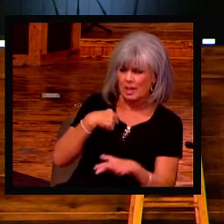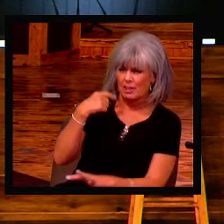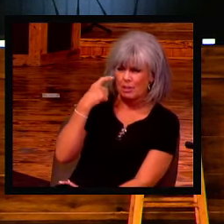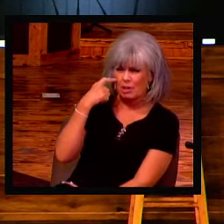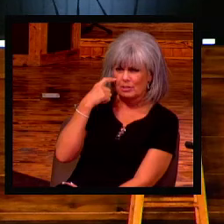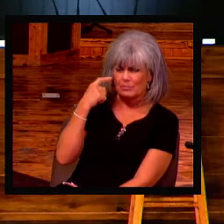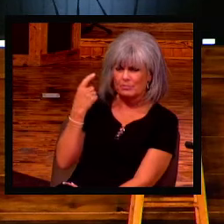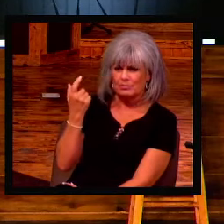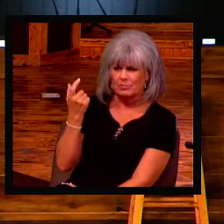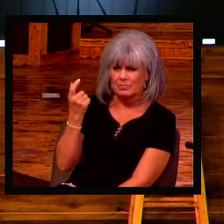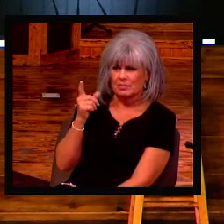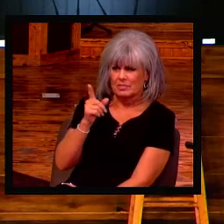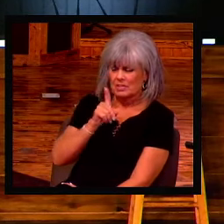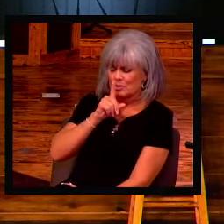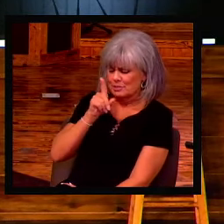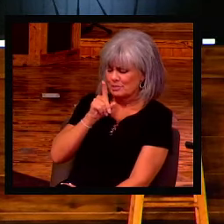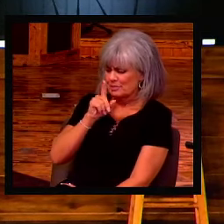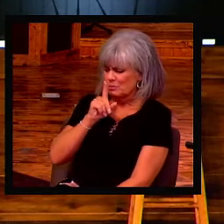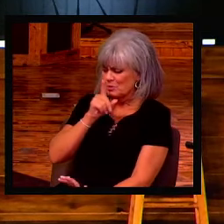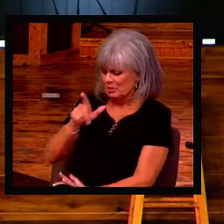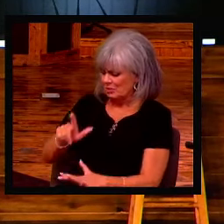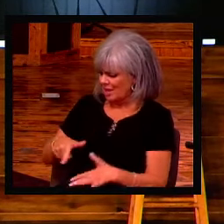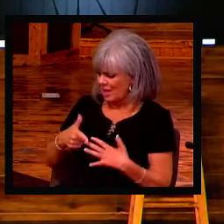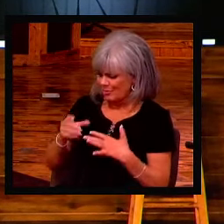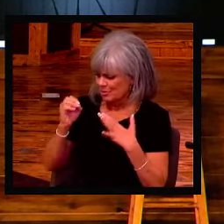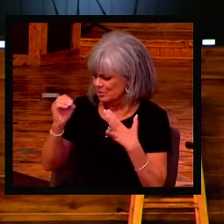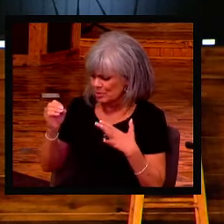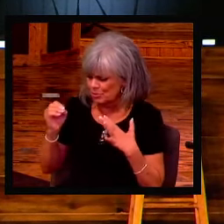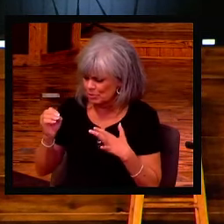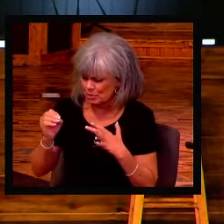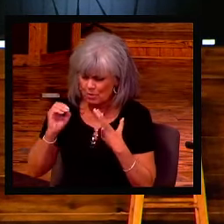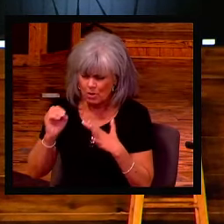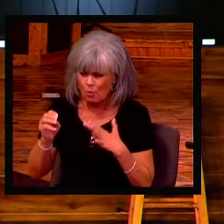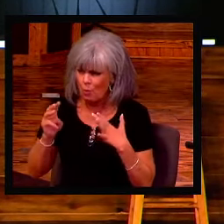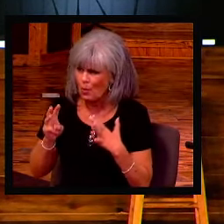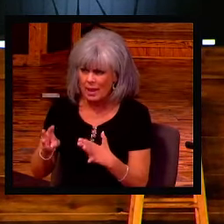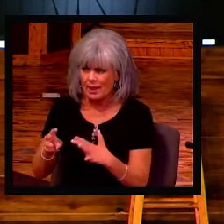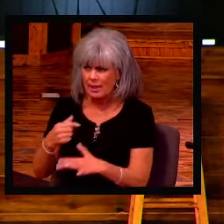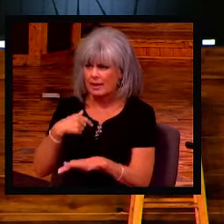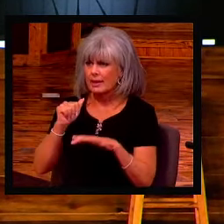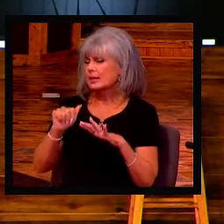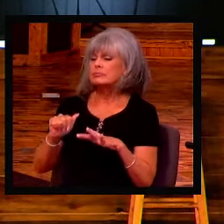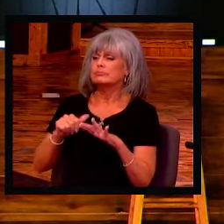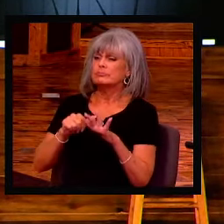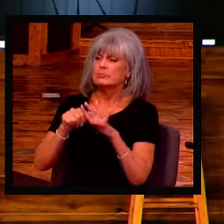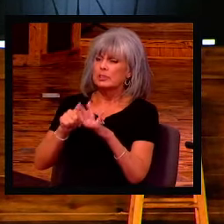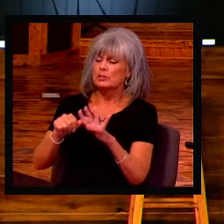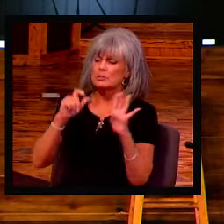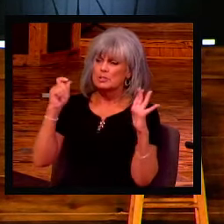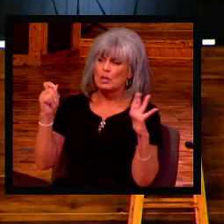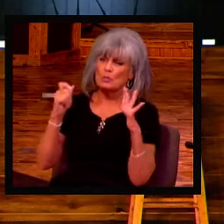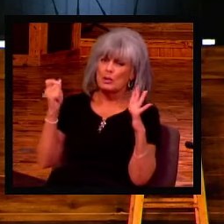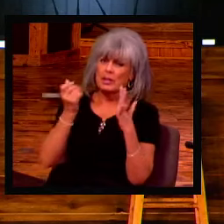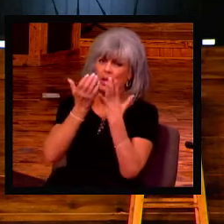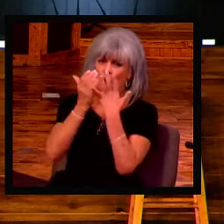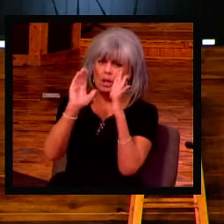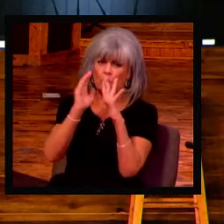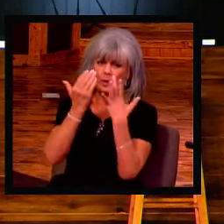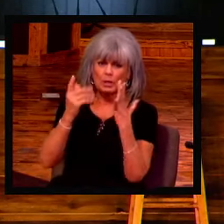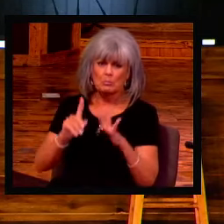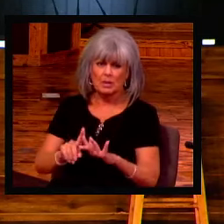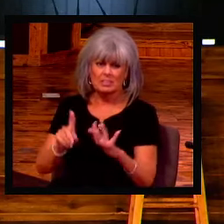thought, there's no way I can celebrate Christmas or it's Halloween anymore. There's no way I can do this. But then I was sitting there